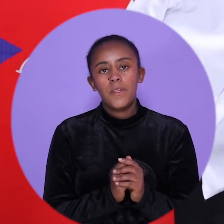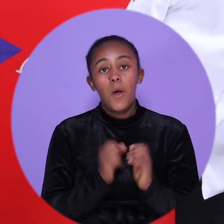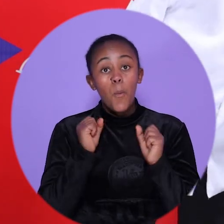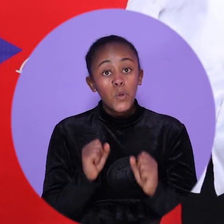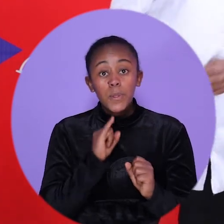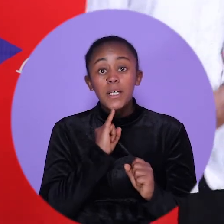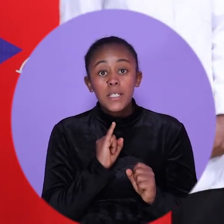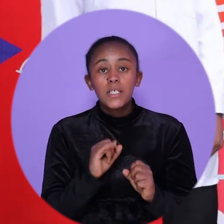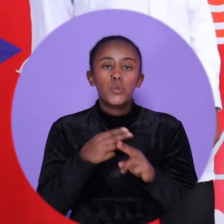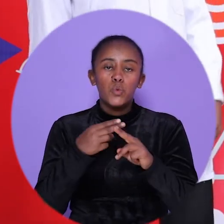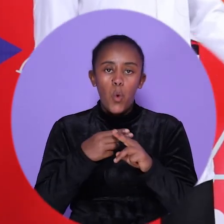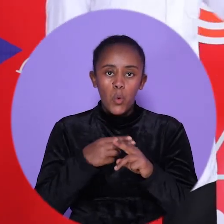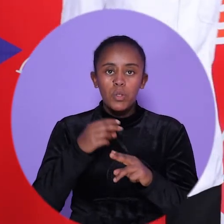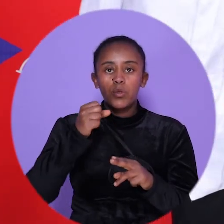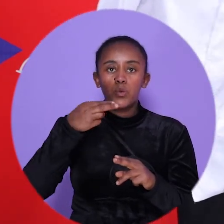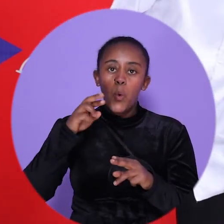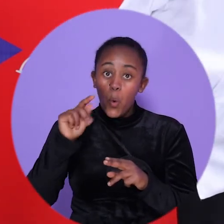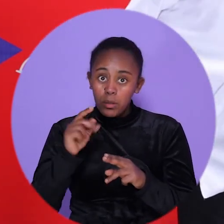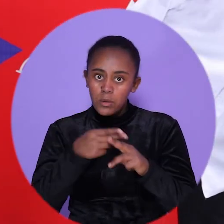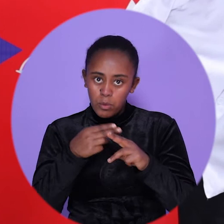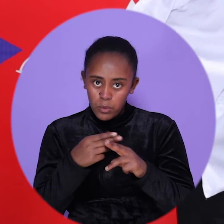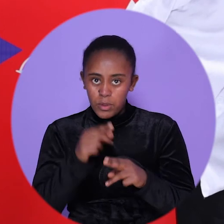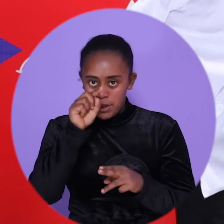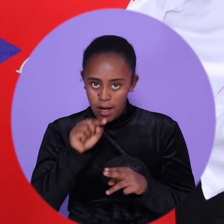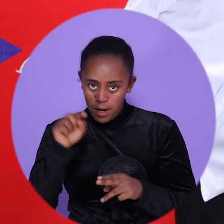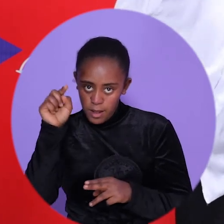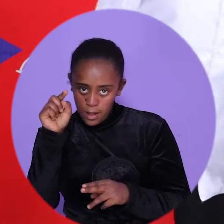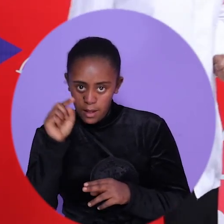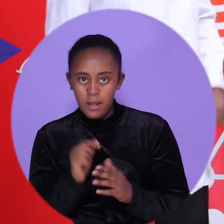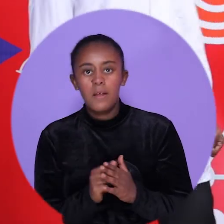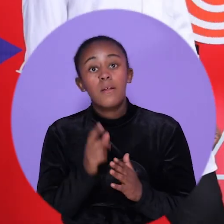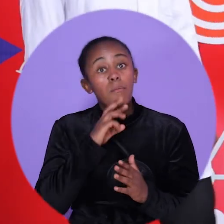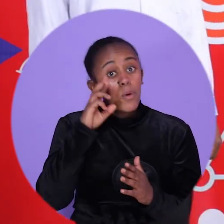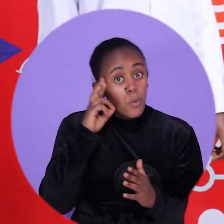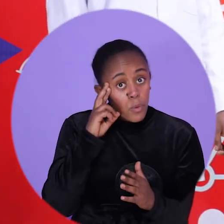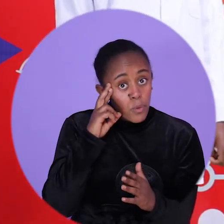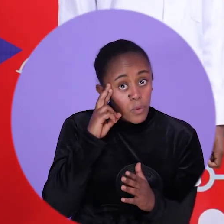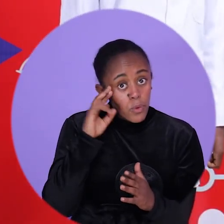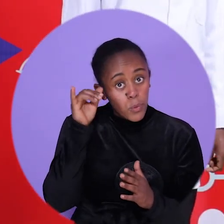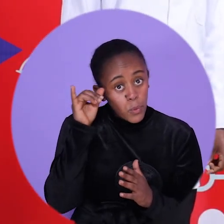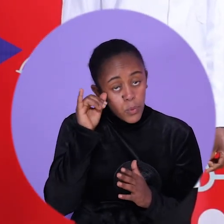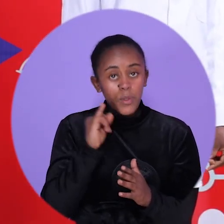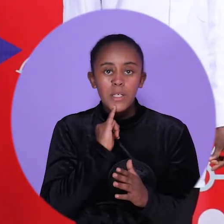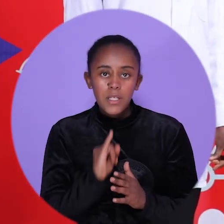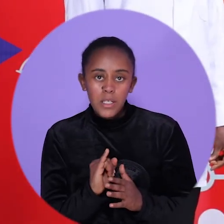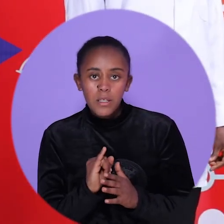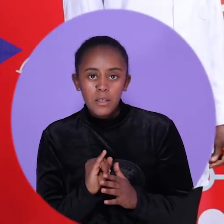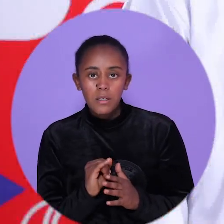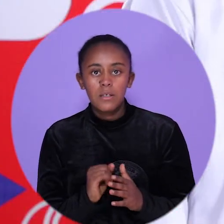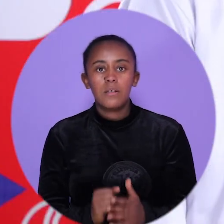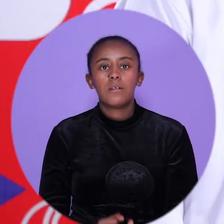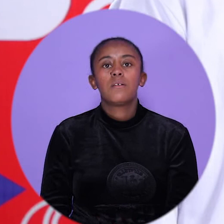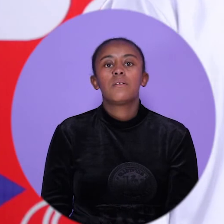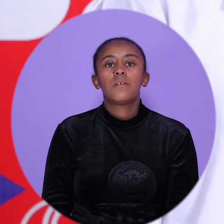possible answer is short. So you have to put the right sign over here because Heronas is short. Heronas is